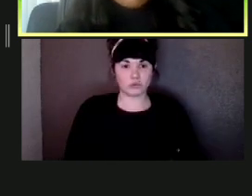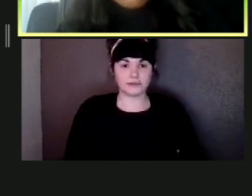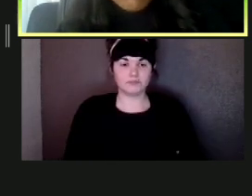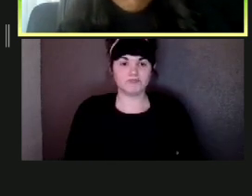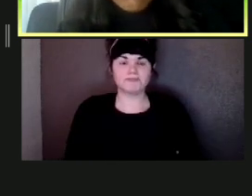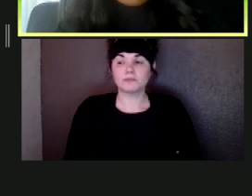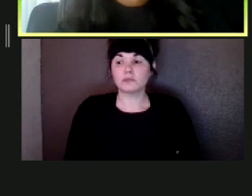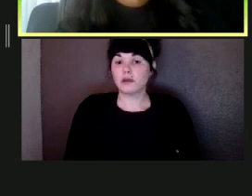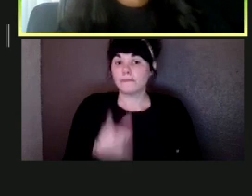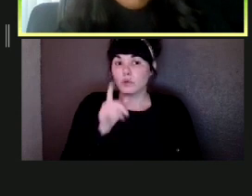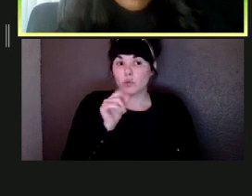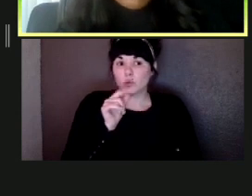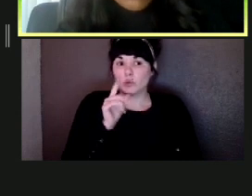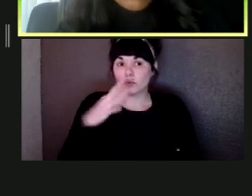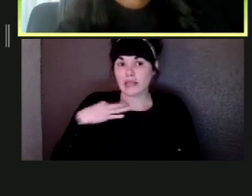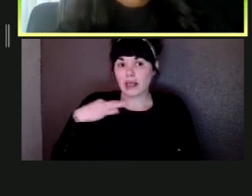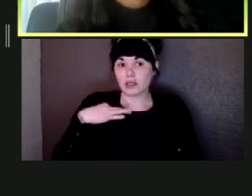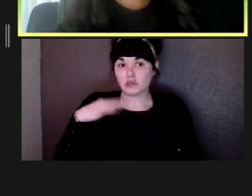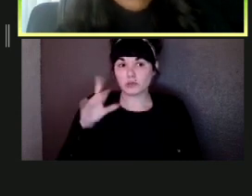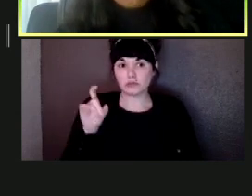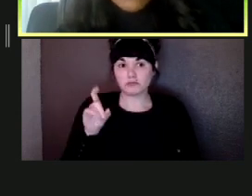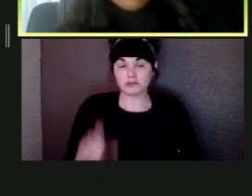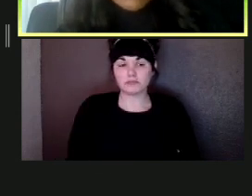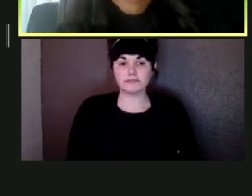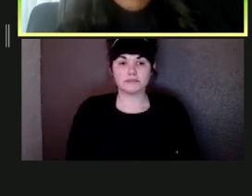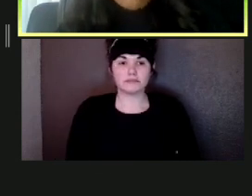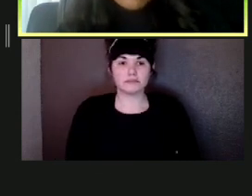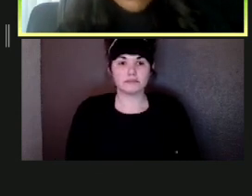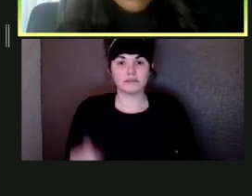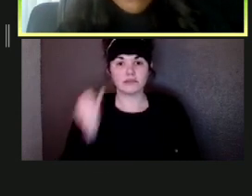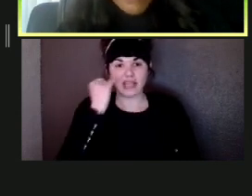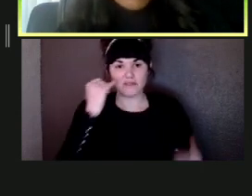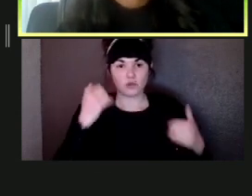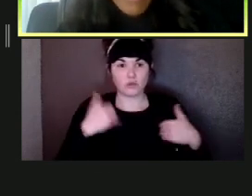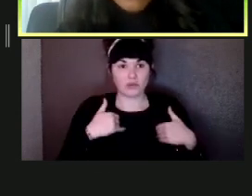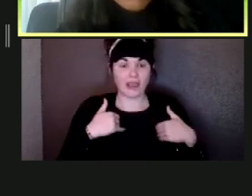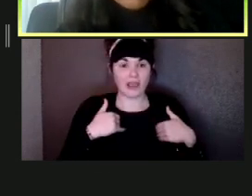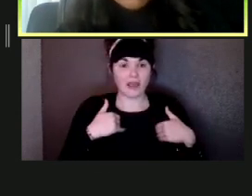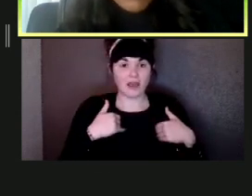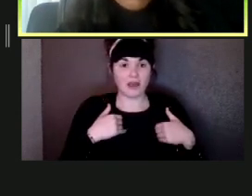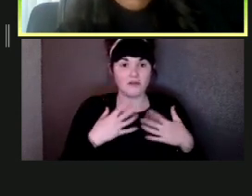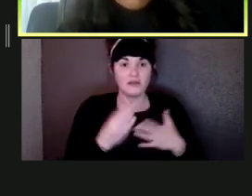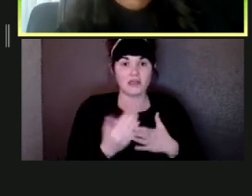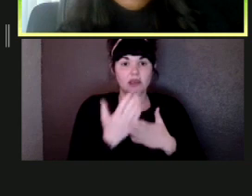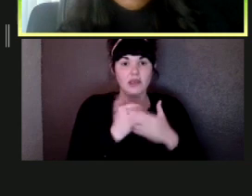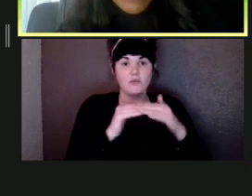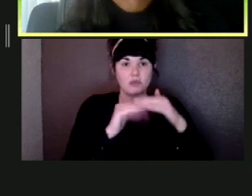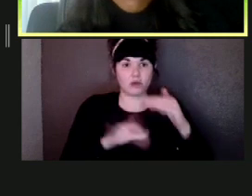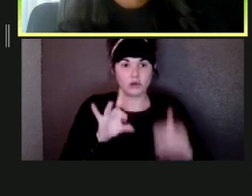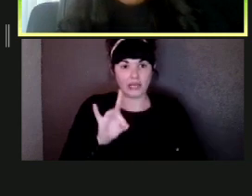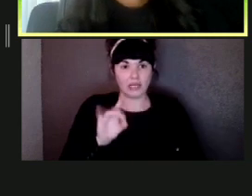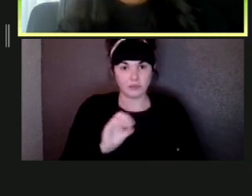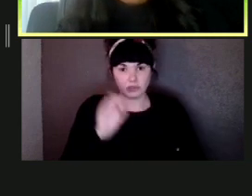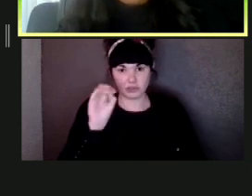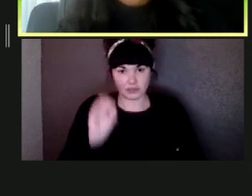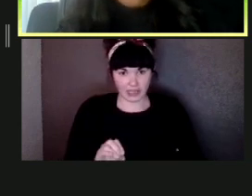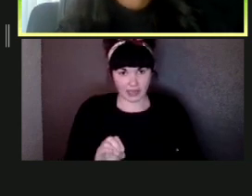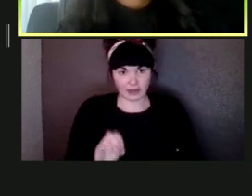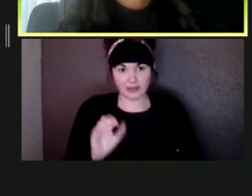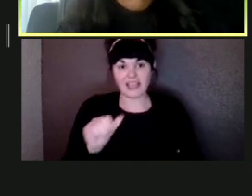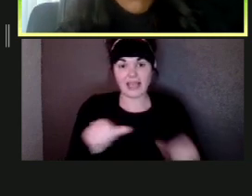so who's eligible? Um, so anyone, with income less than that 80% AMI, which is the area median income. So